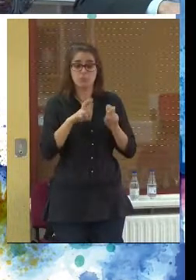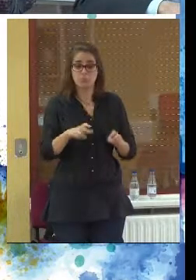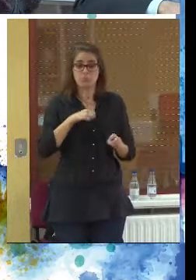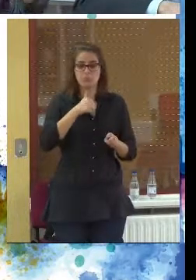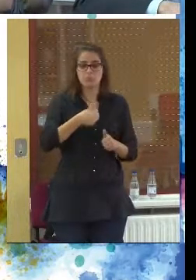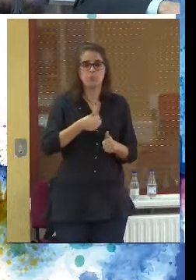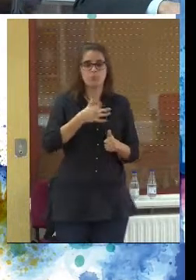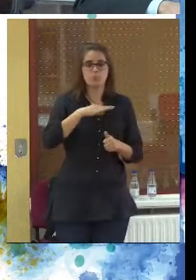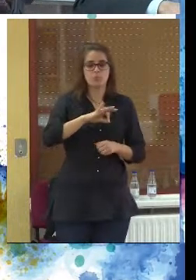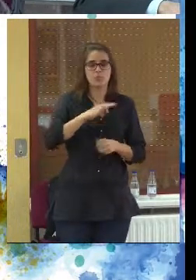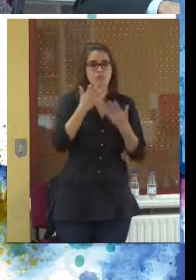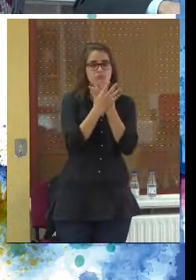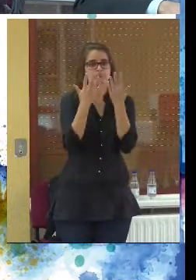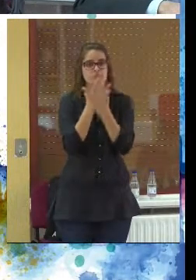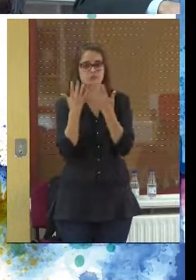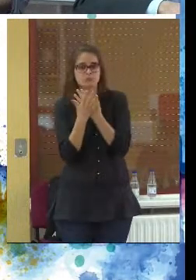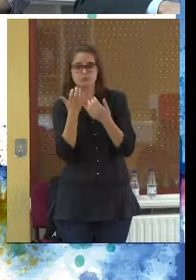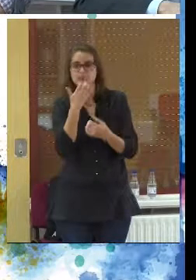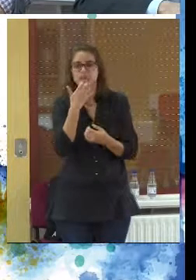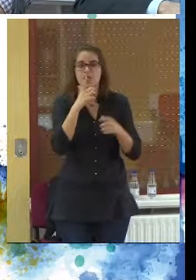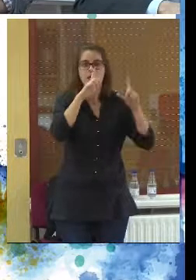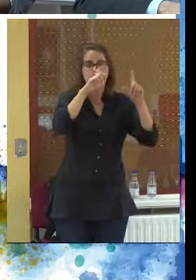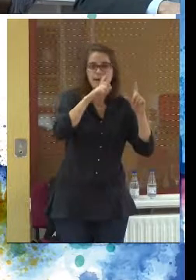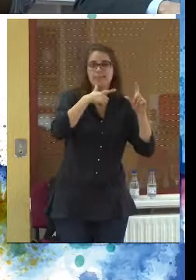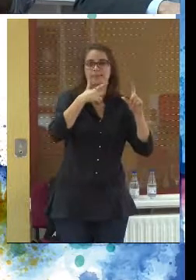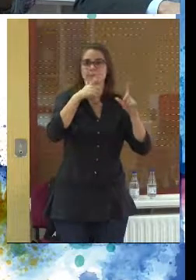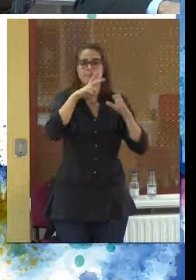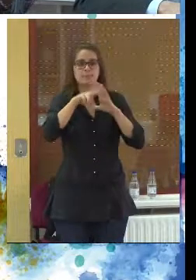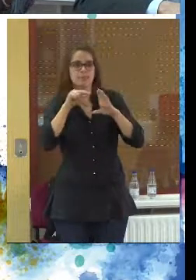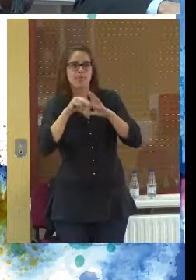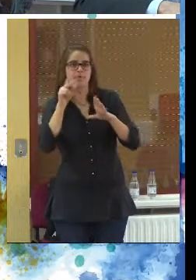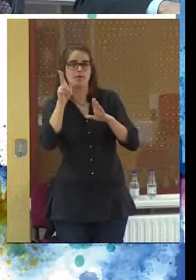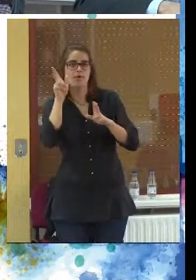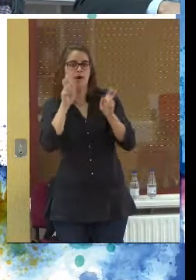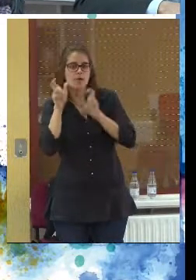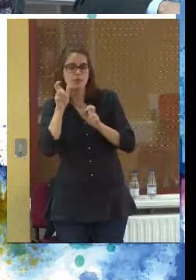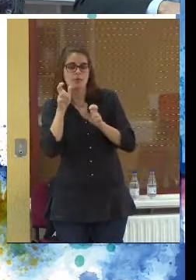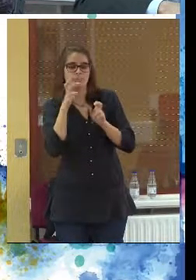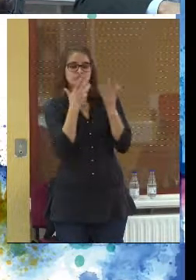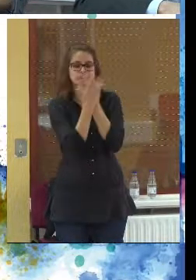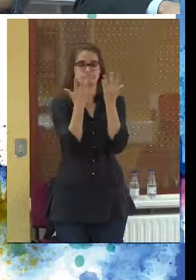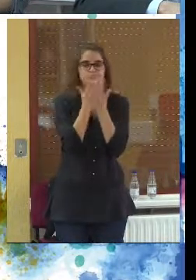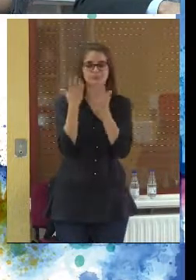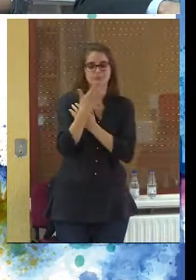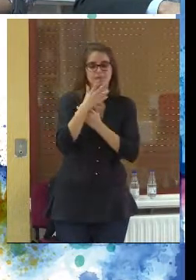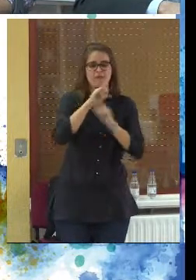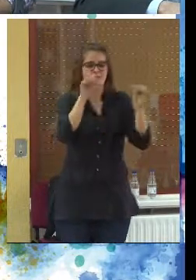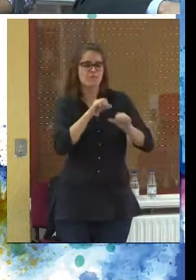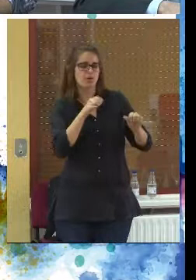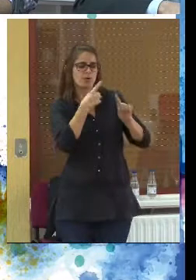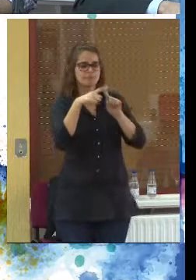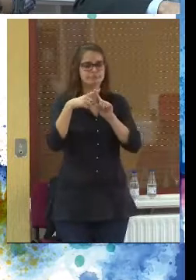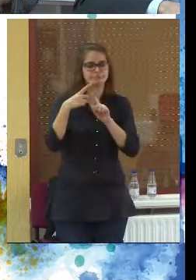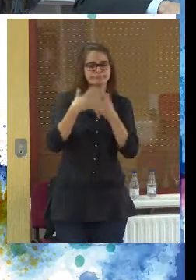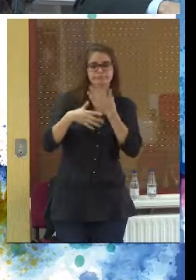huge combination of things, images, audio. We could connect things one way or